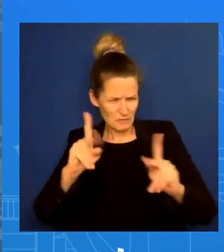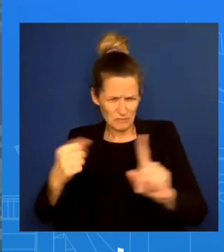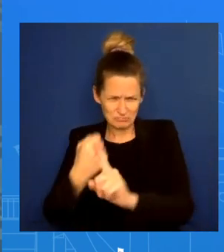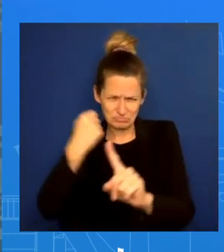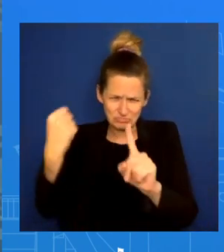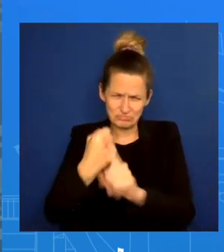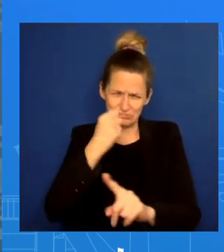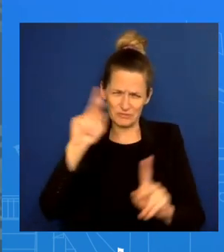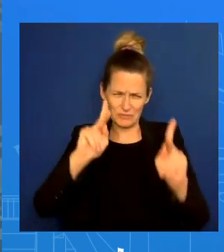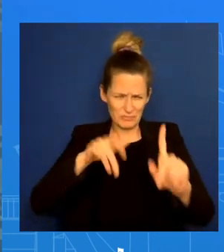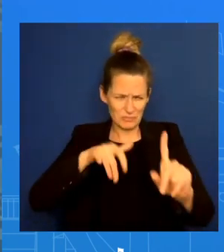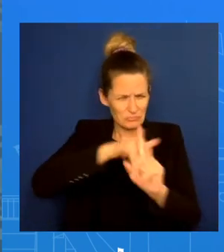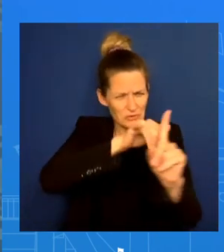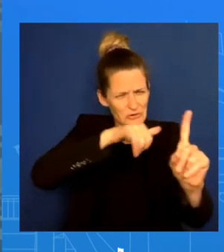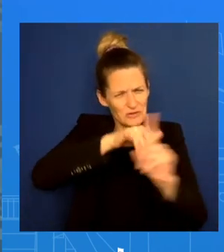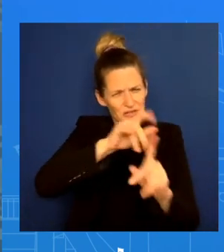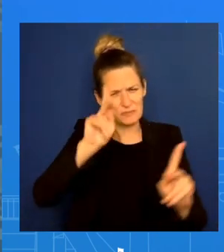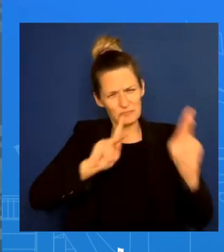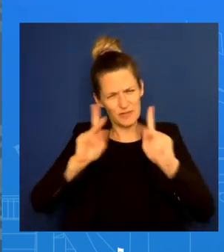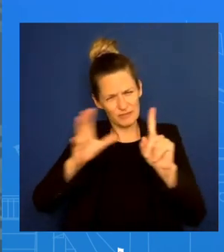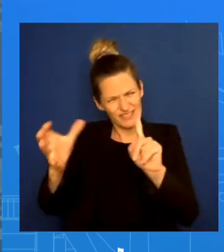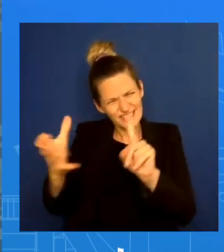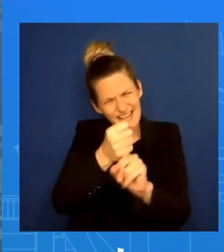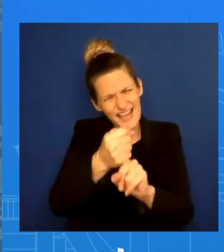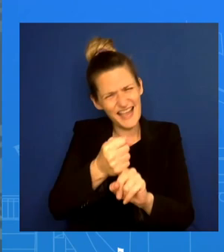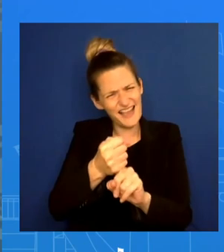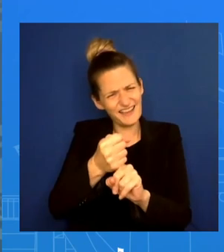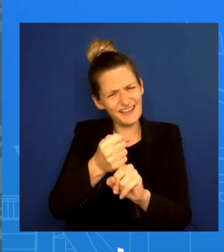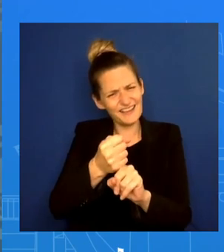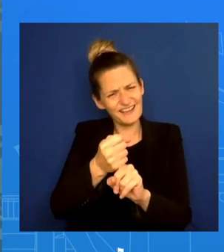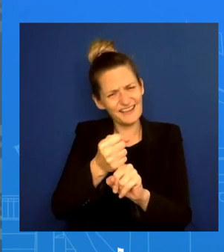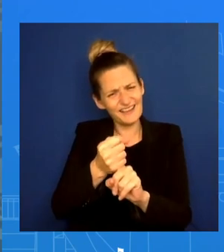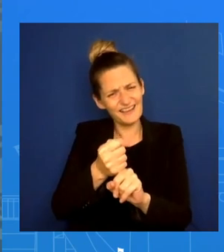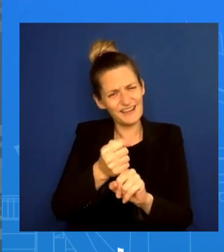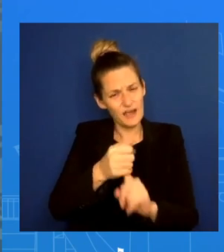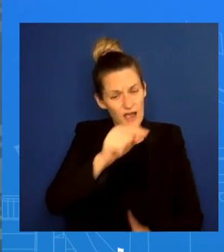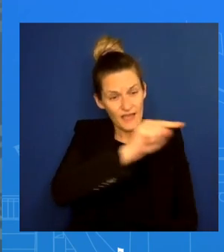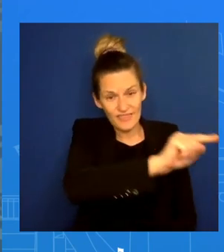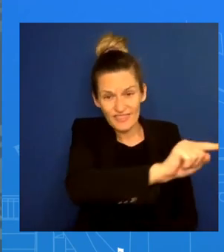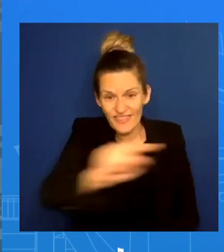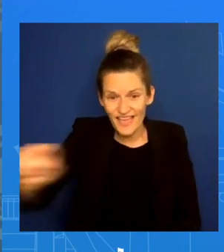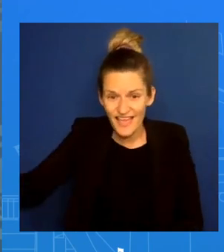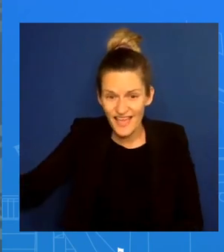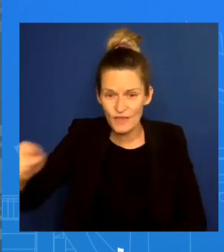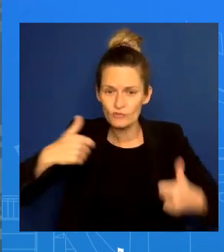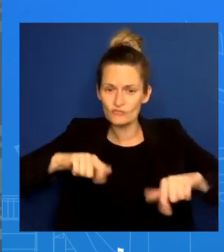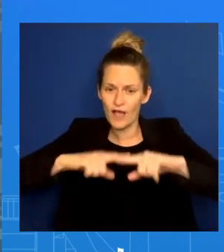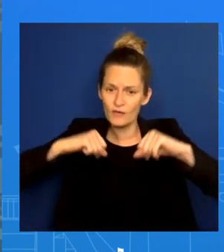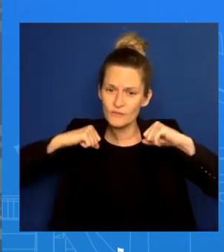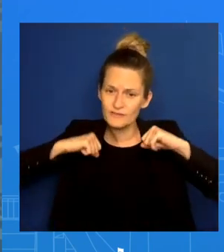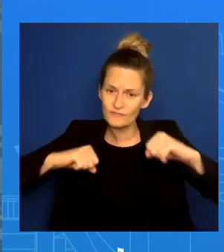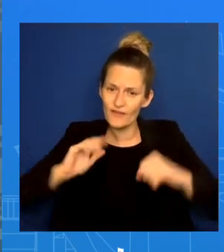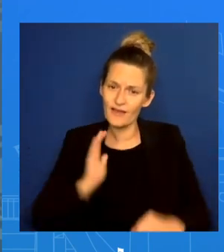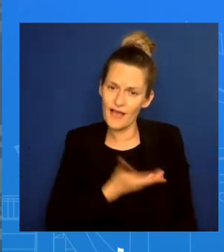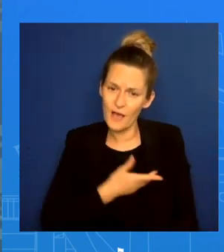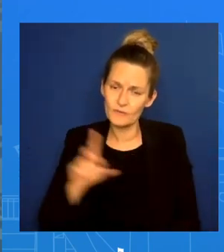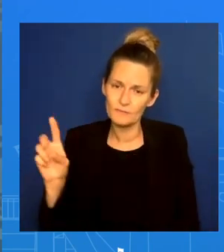democracy. And we had someone who was in this very building, as you all saw the